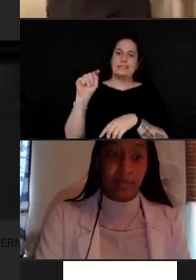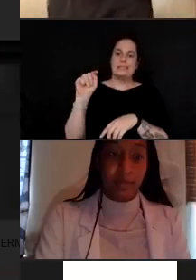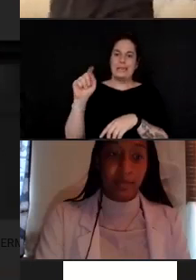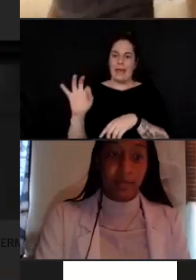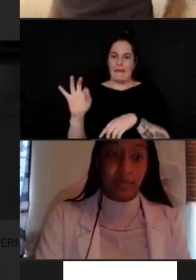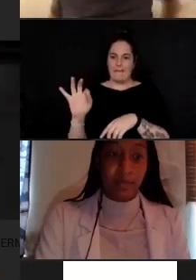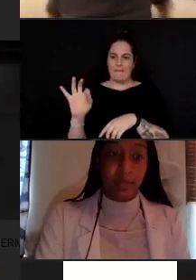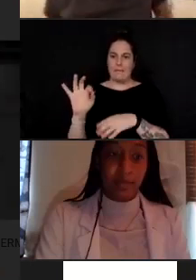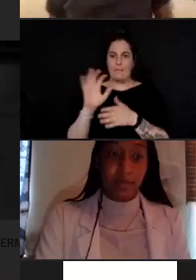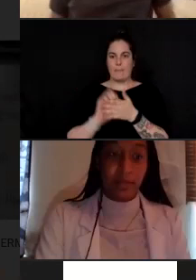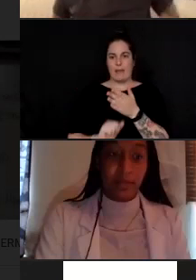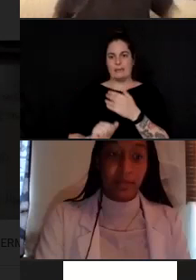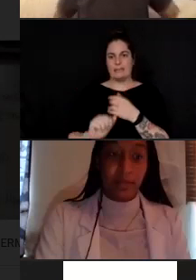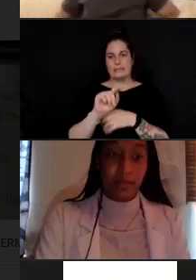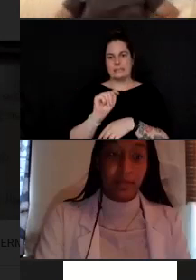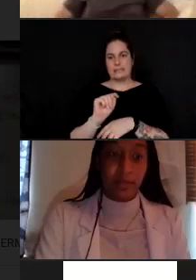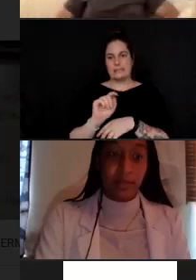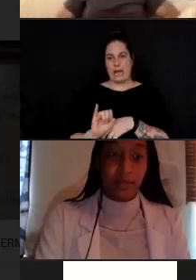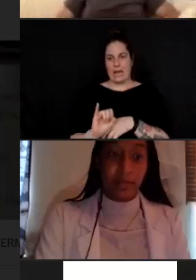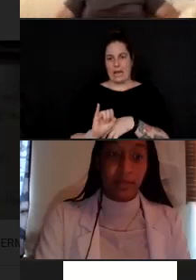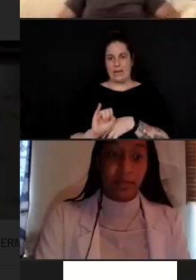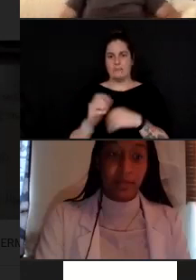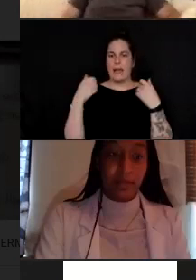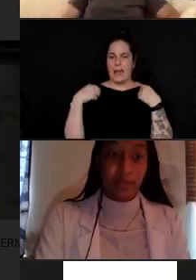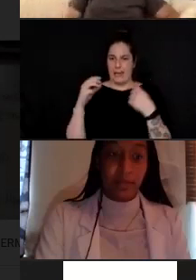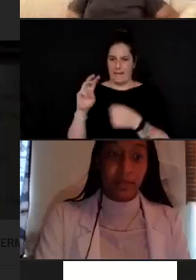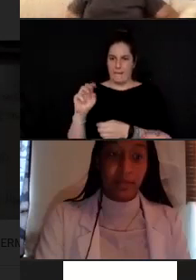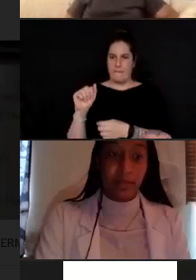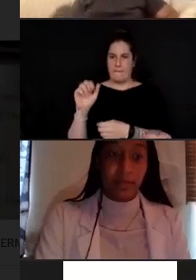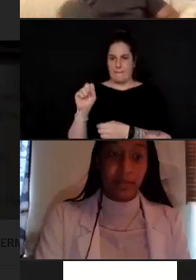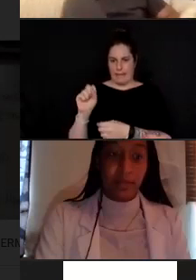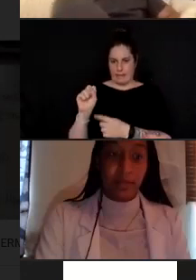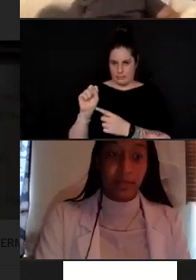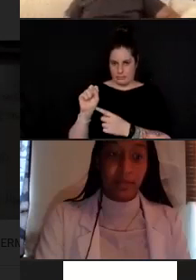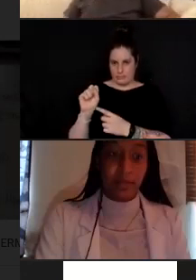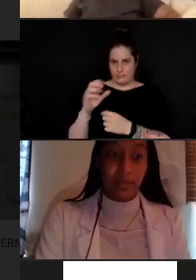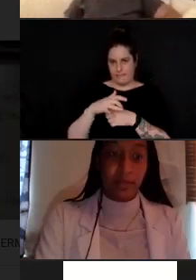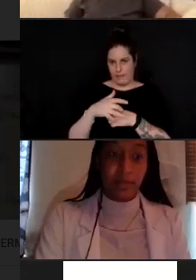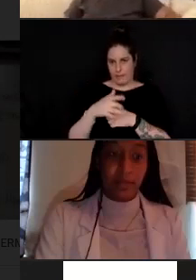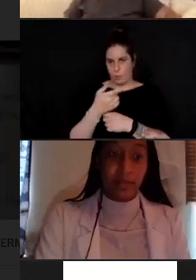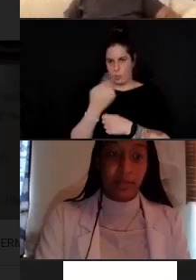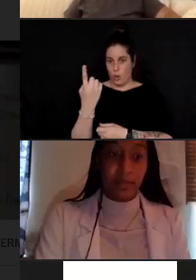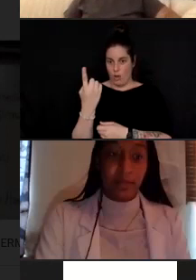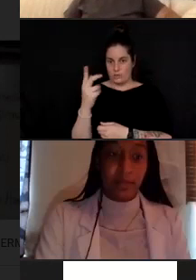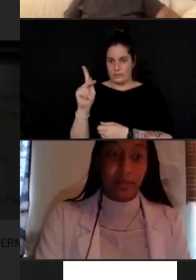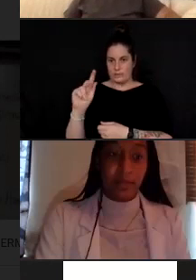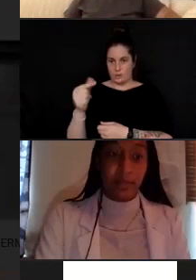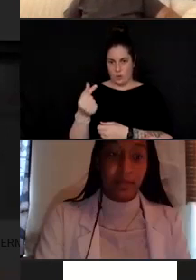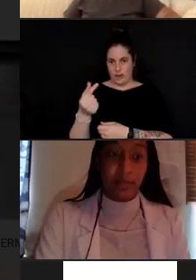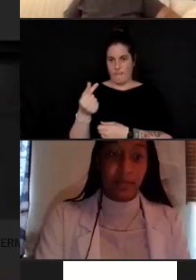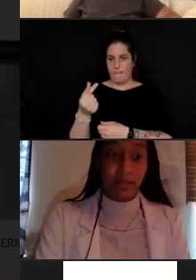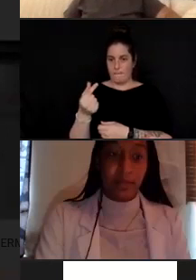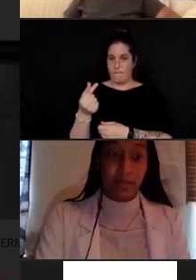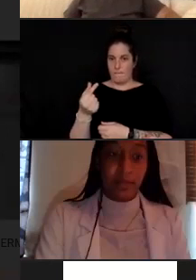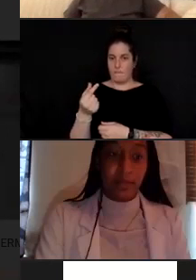And then they gave us the mass of the copper, 1 kilogram. Okay. And so